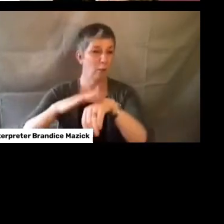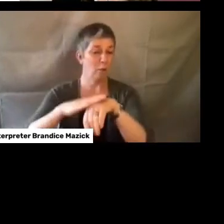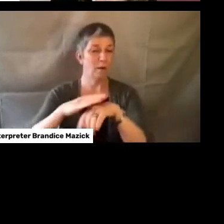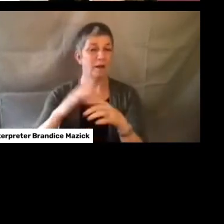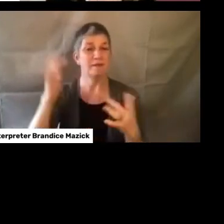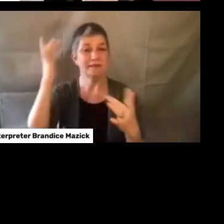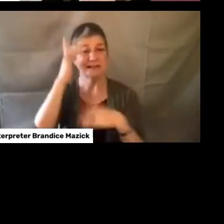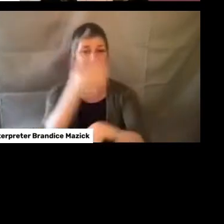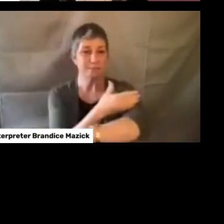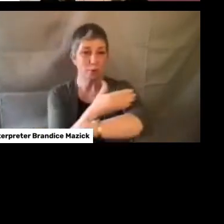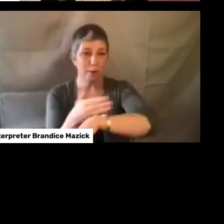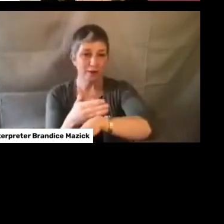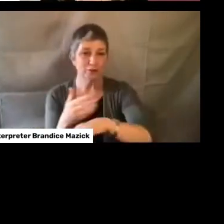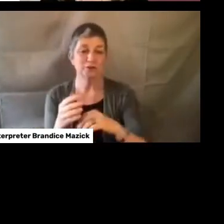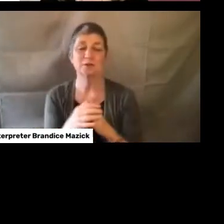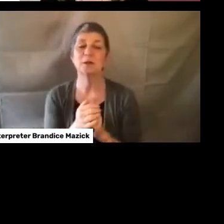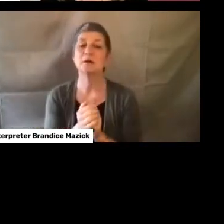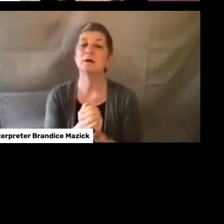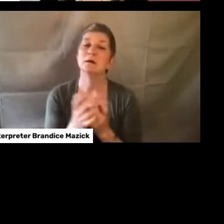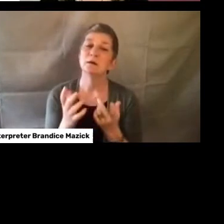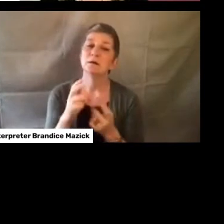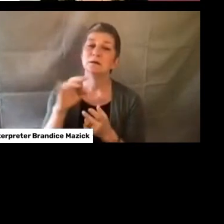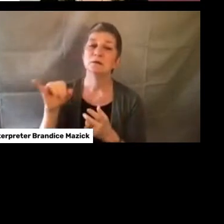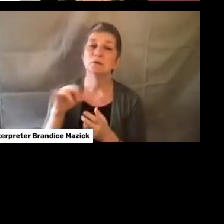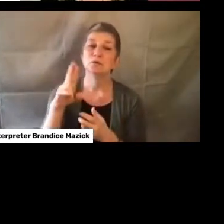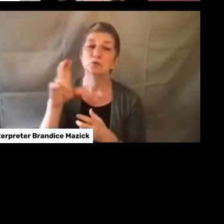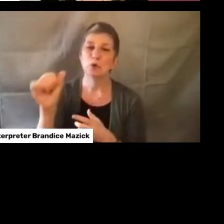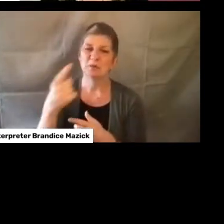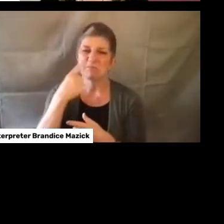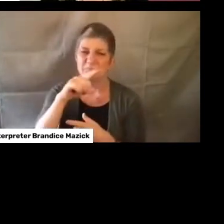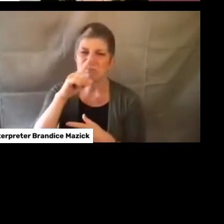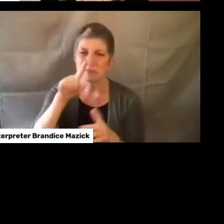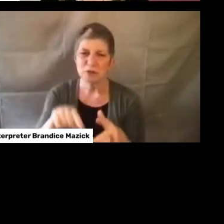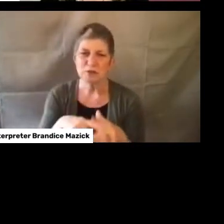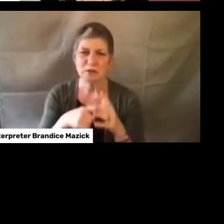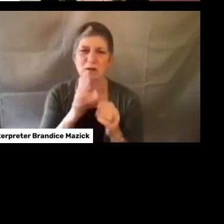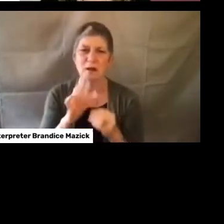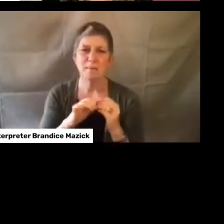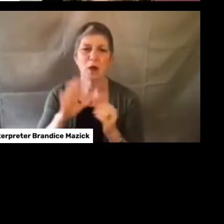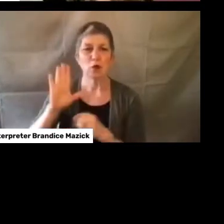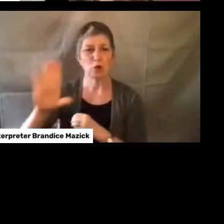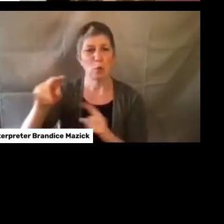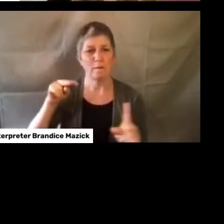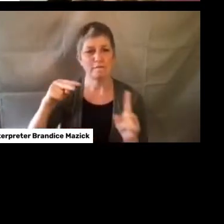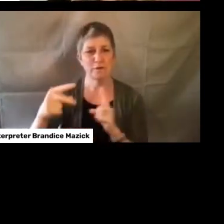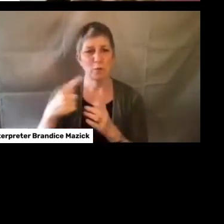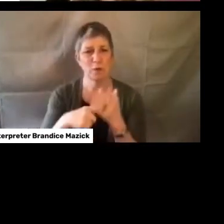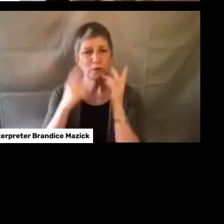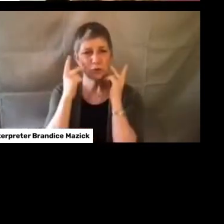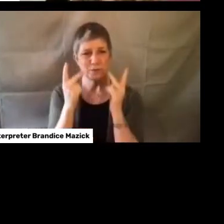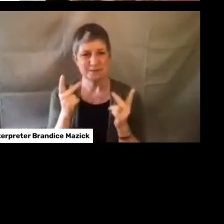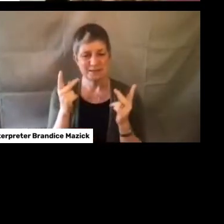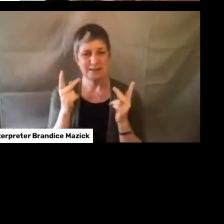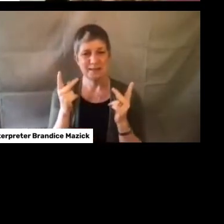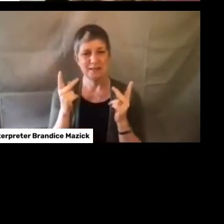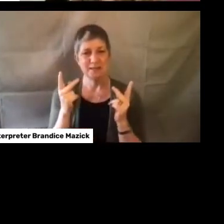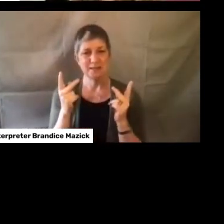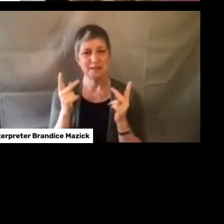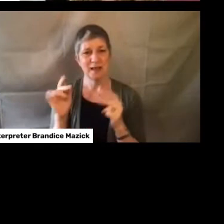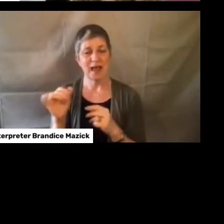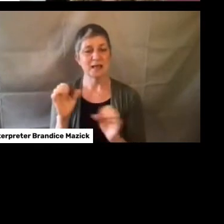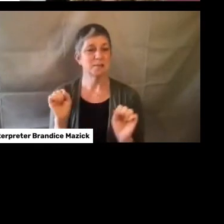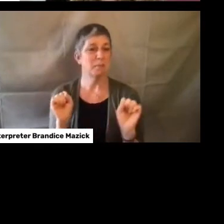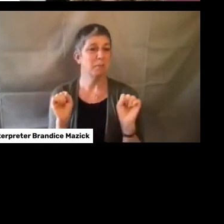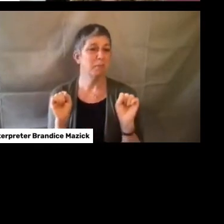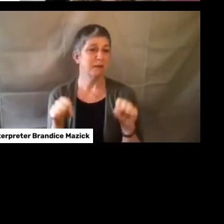progression. So Julia, why don't we start with you? If you could talk a little bit in your view, the things that you see are